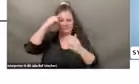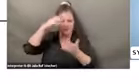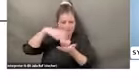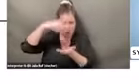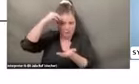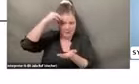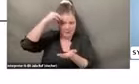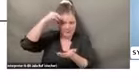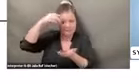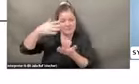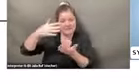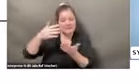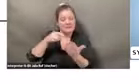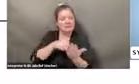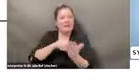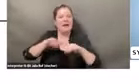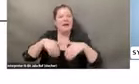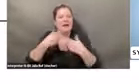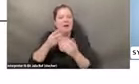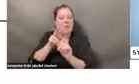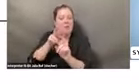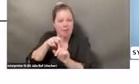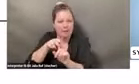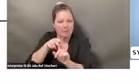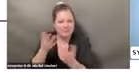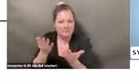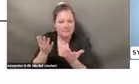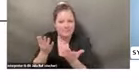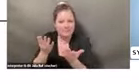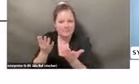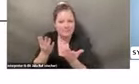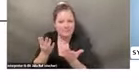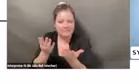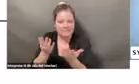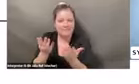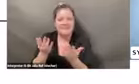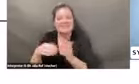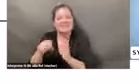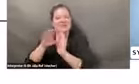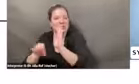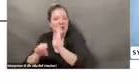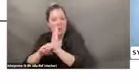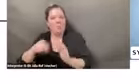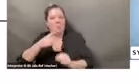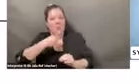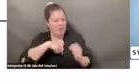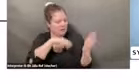used when creating the model curriculum. As